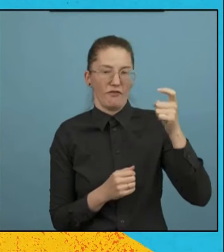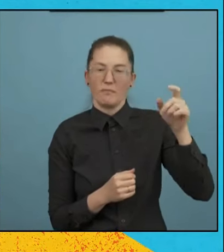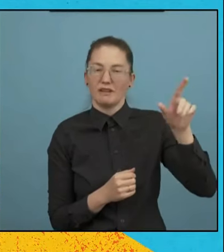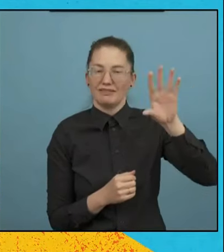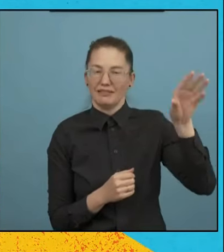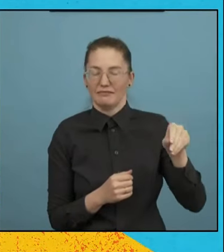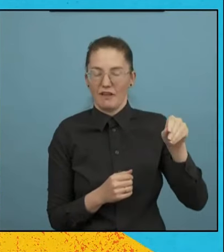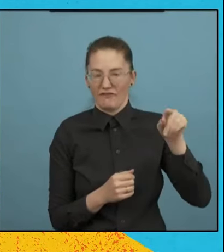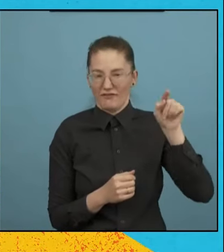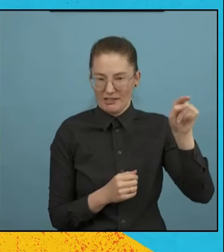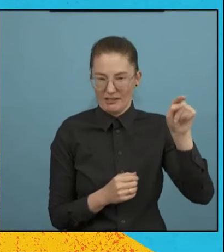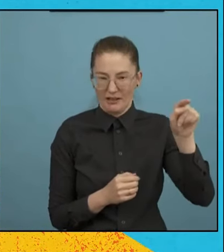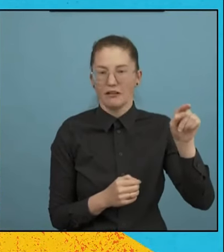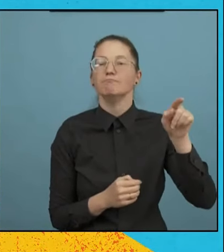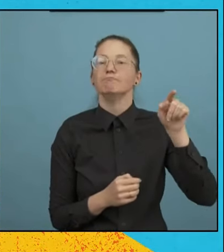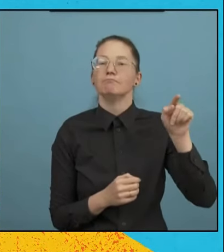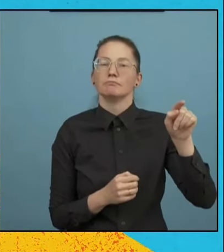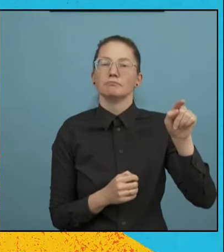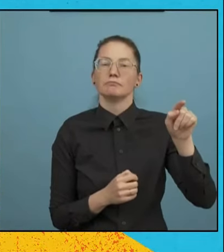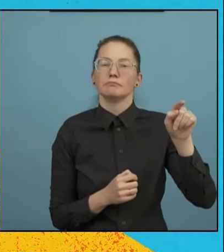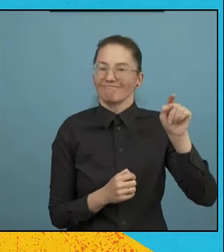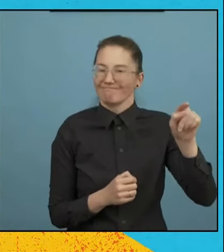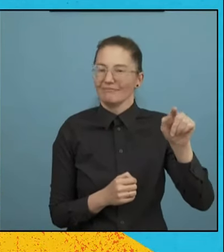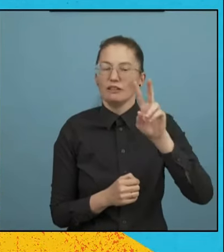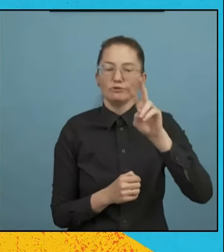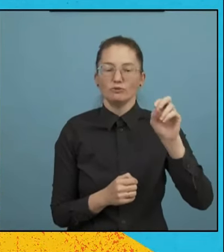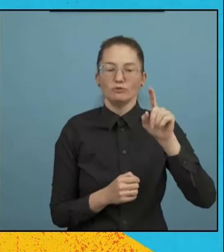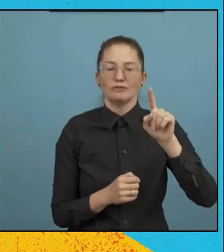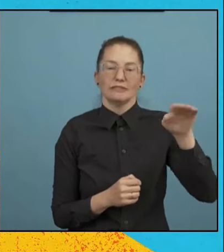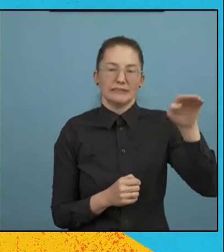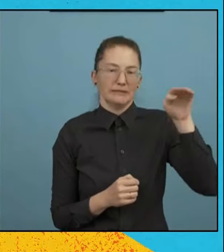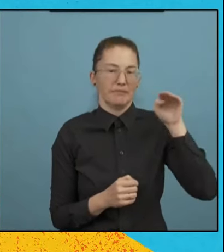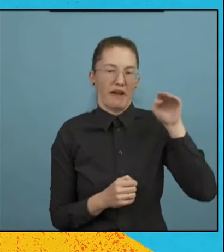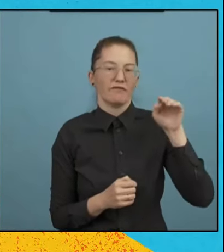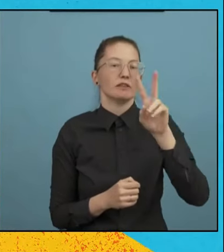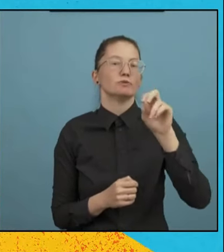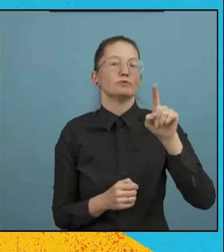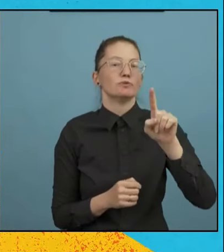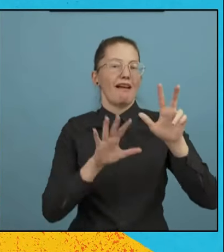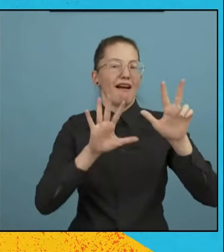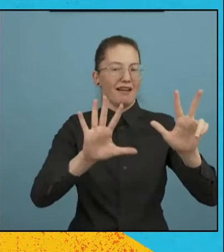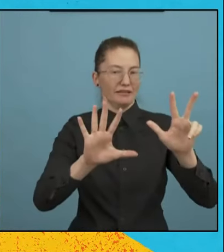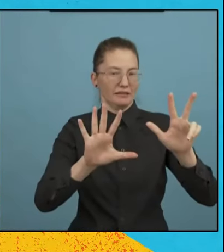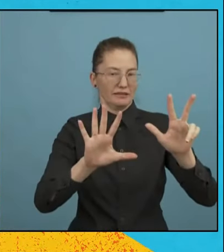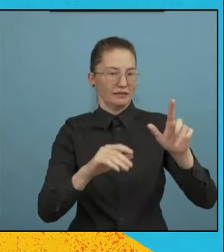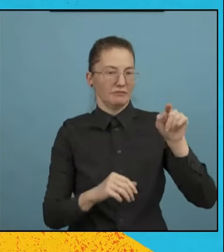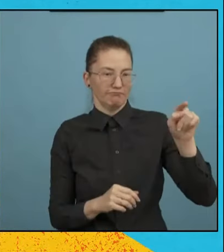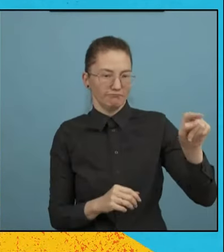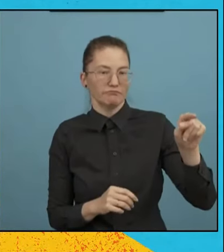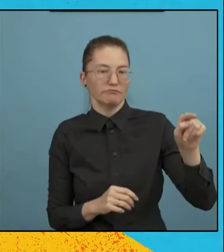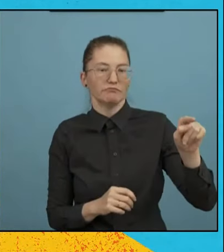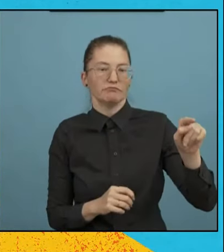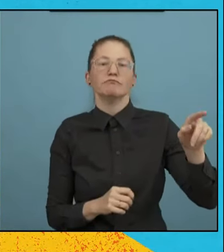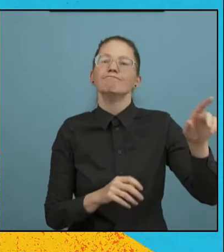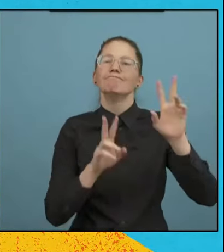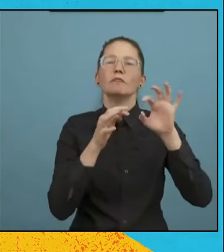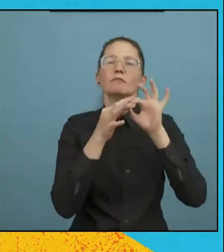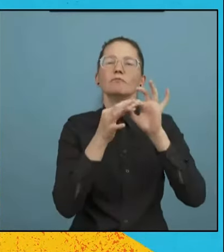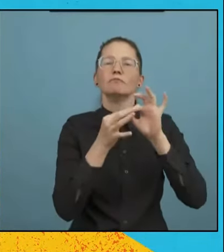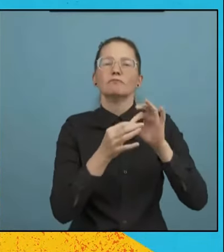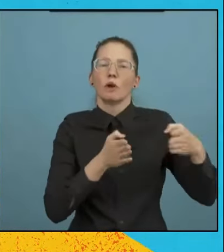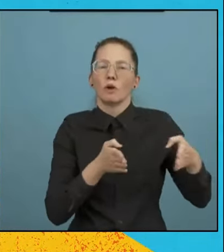creating local solutions to achieve the SDGs to rebuild the global economy, particularly in the aftermath of COVID-19? Thank